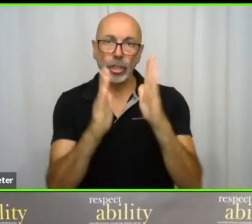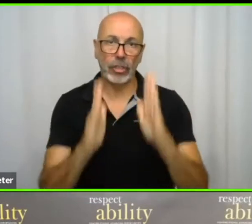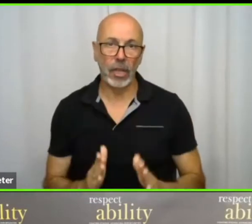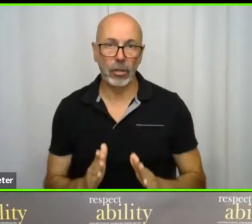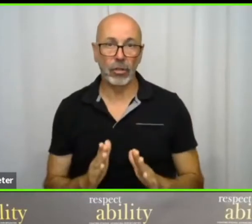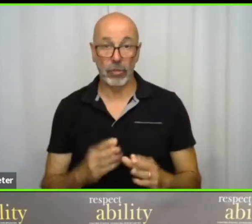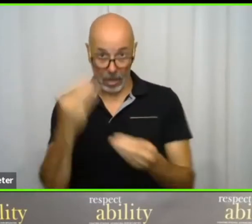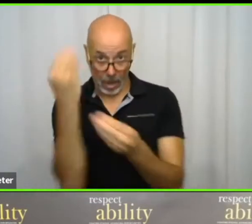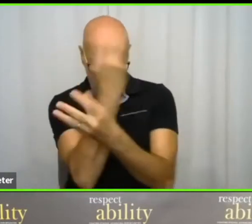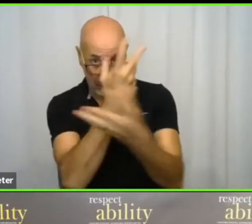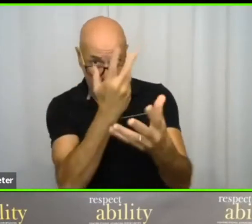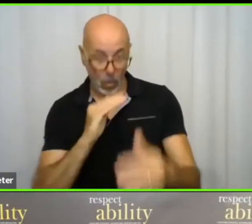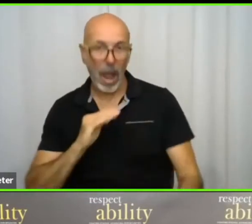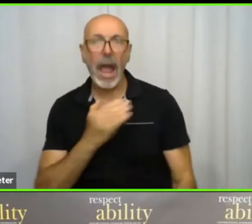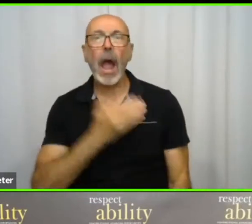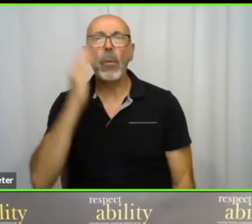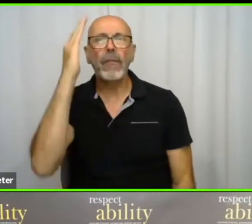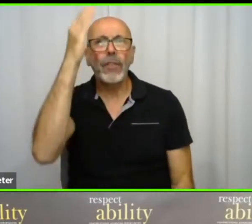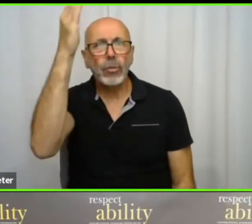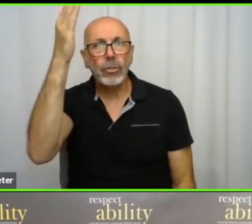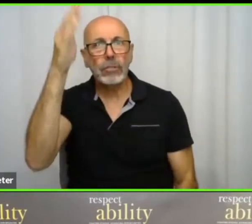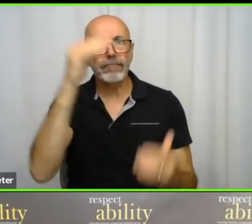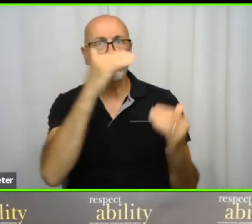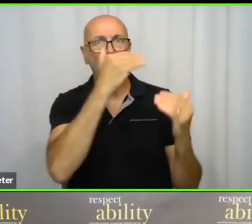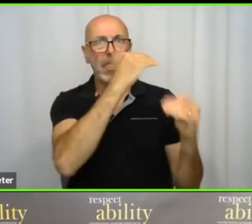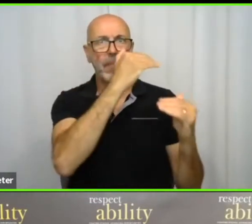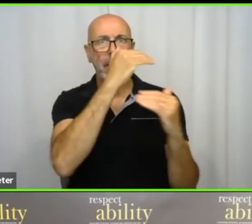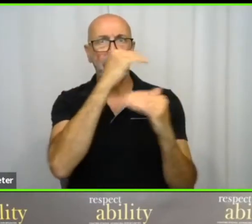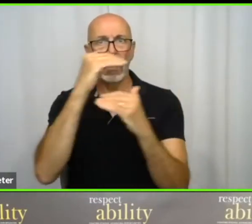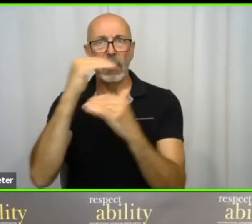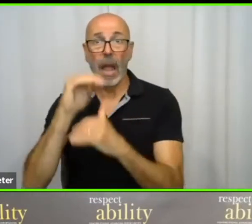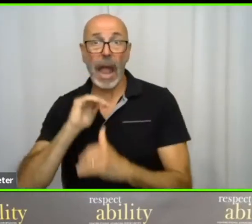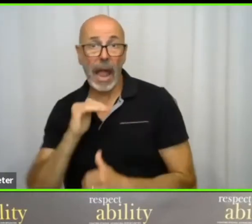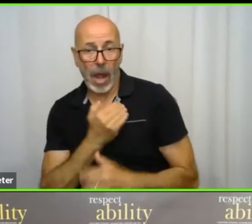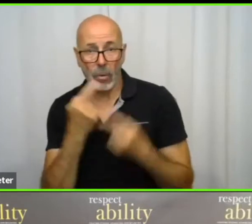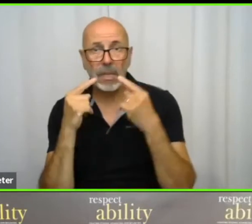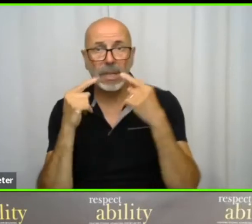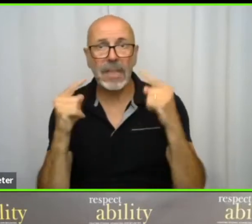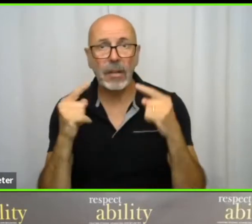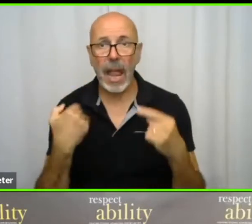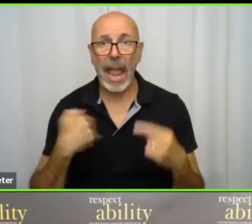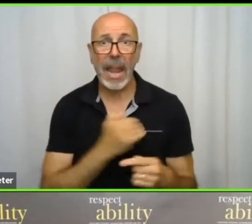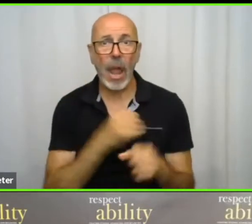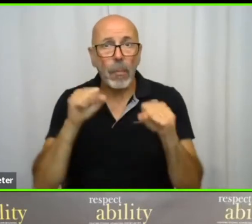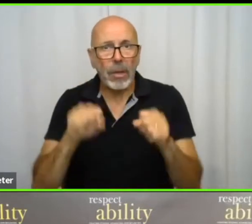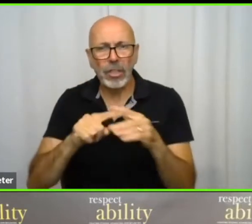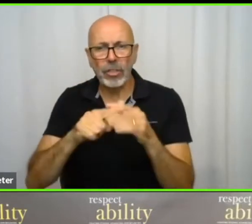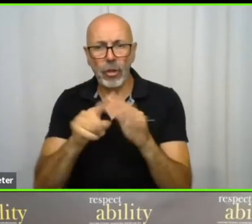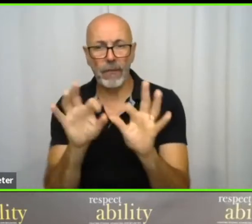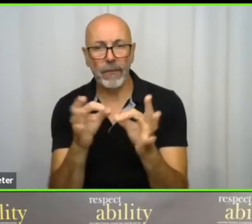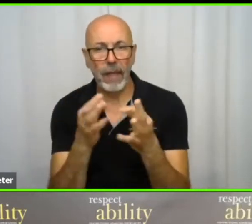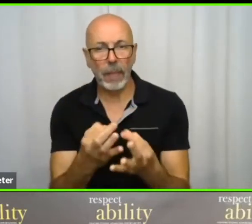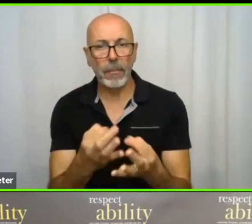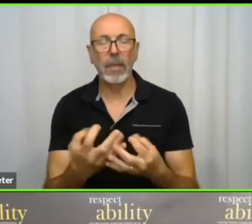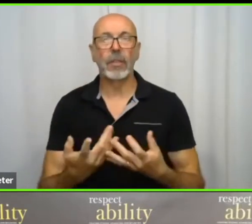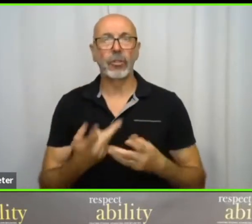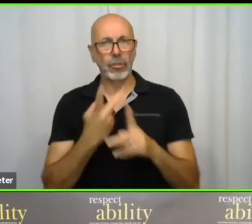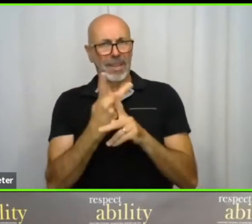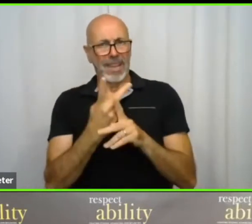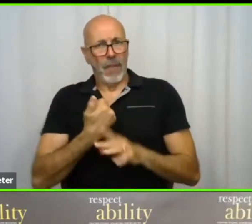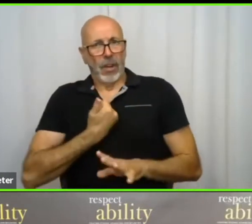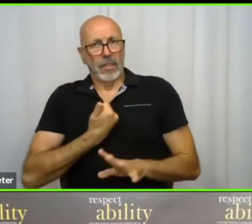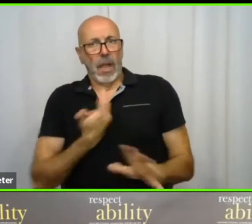that our futures are being limited and our successes, our ability to start families, our abilities to take care of